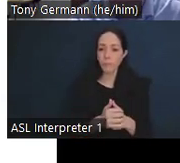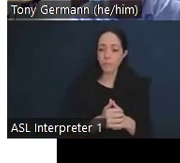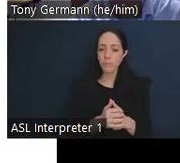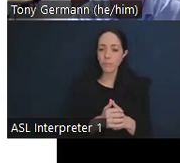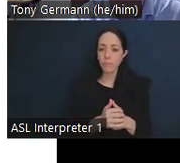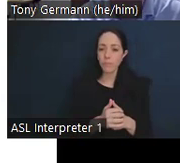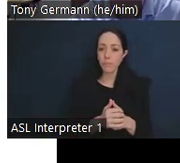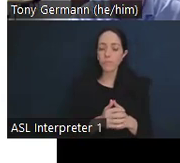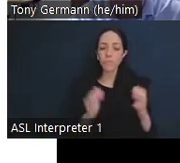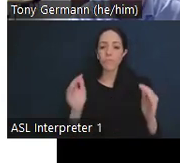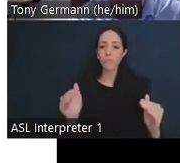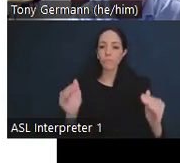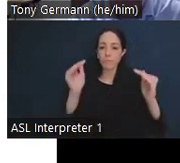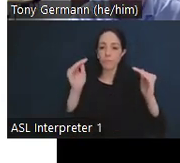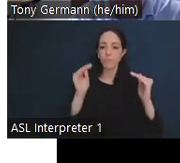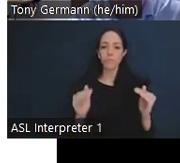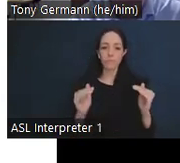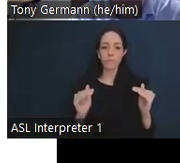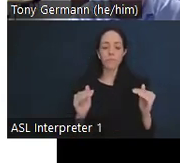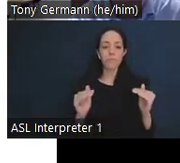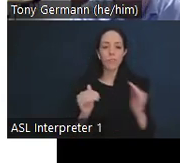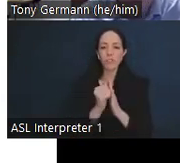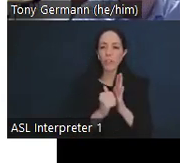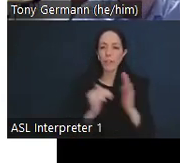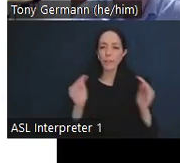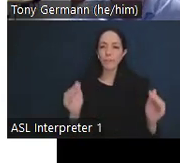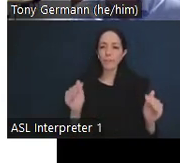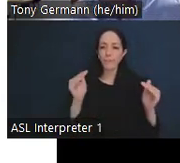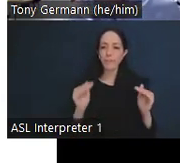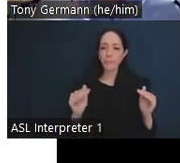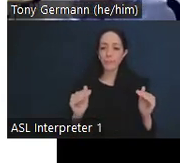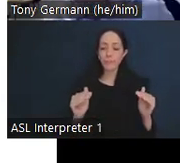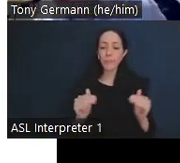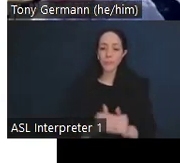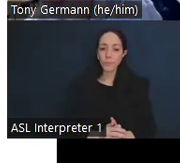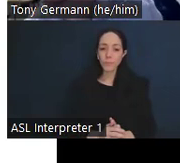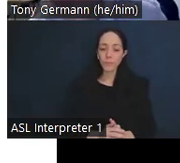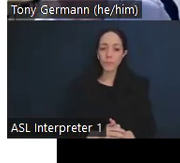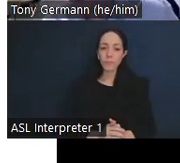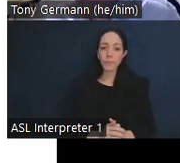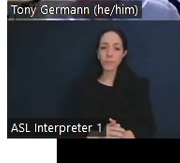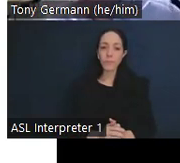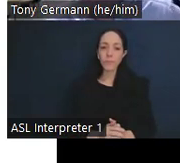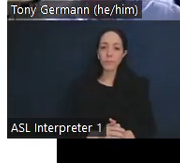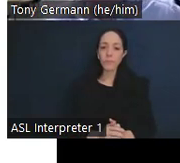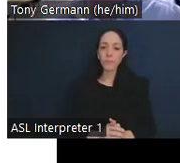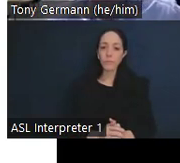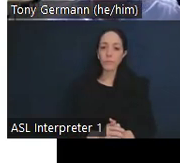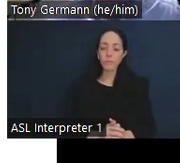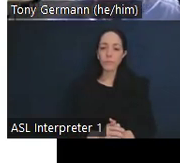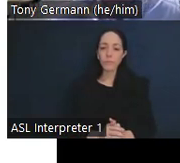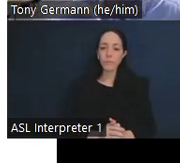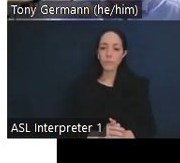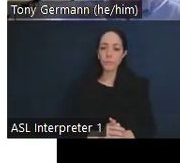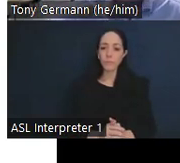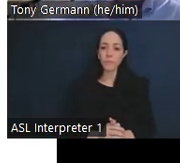we can move on to our next topic. So thank you, Hillary. So at this time, we are going to have a